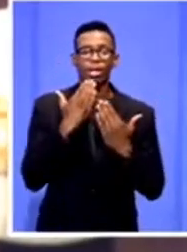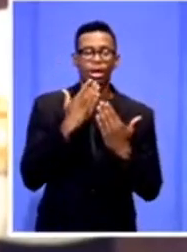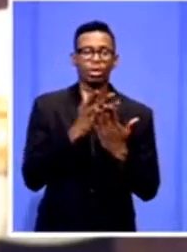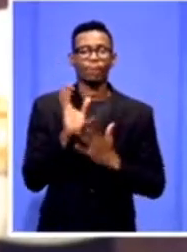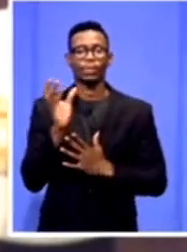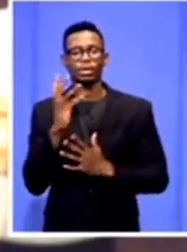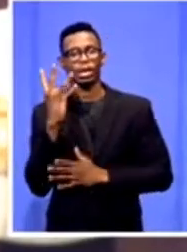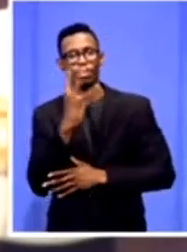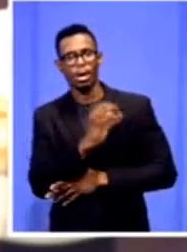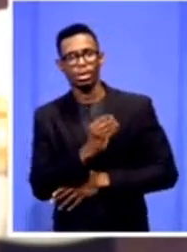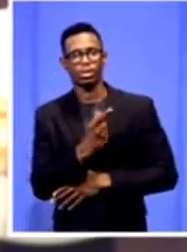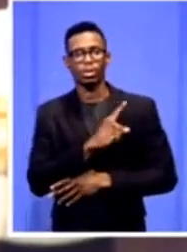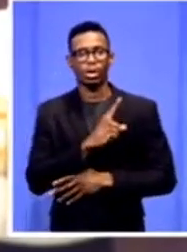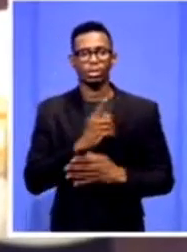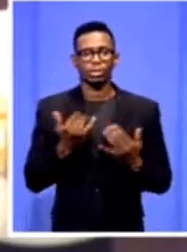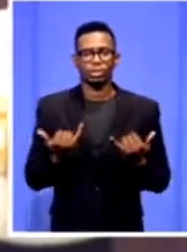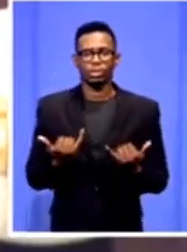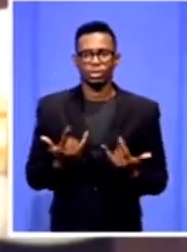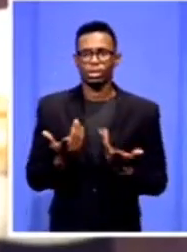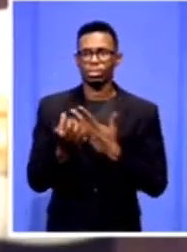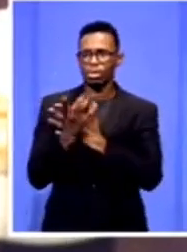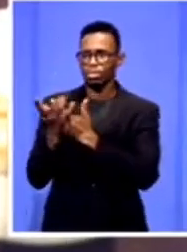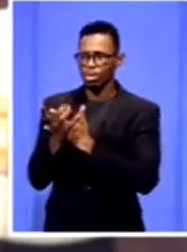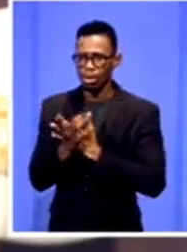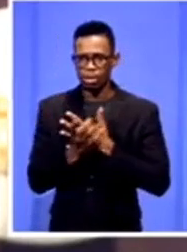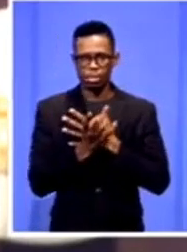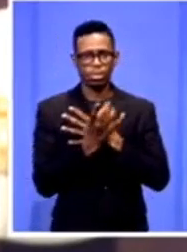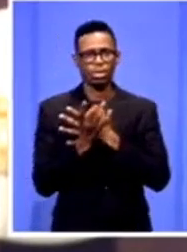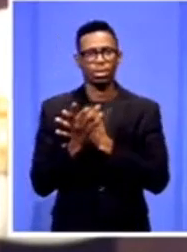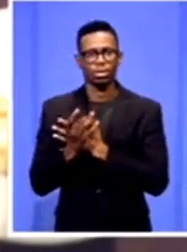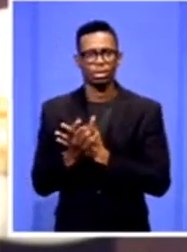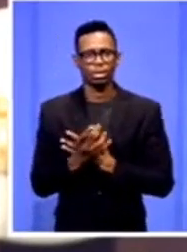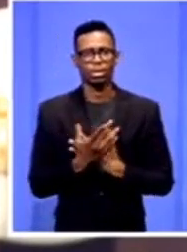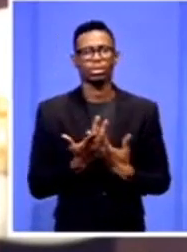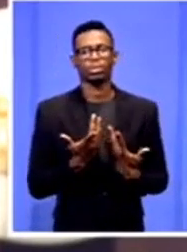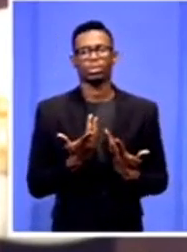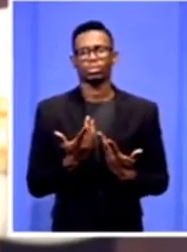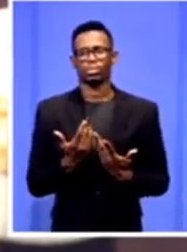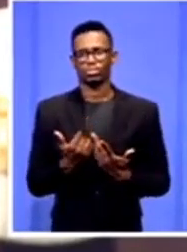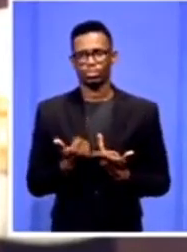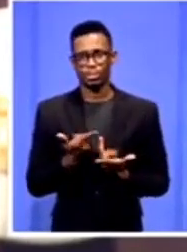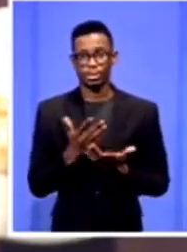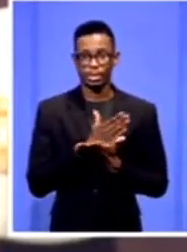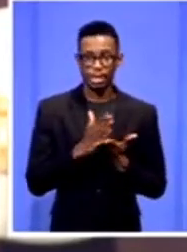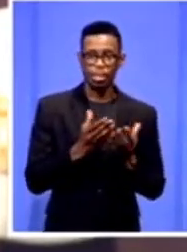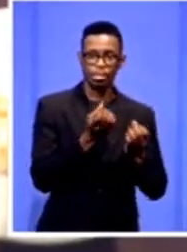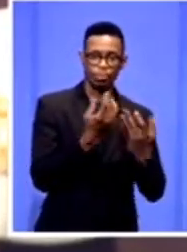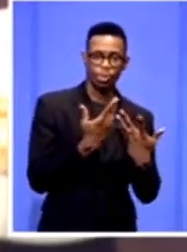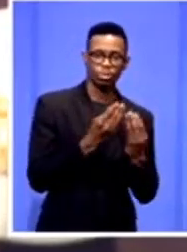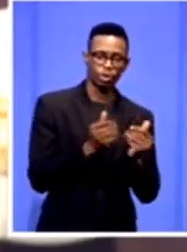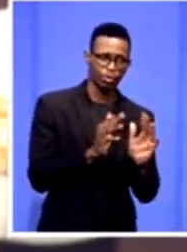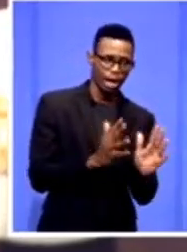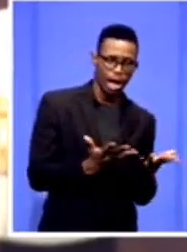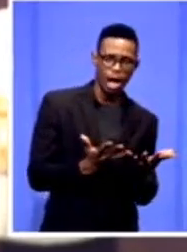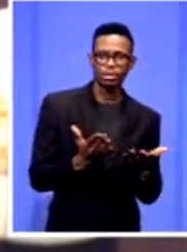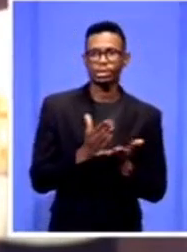tse lefaneng ka tsona. Ba bang ba ntshitse ditharollo, ba bang ba entse fela good luck. Ha re seke ra